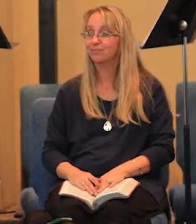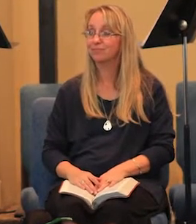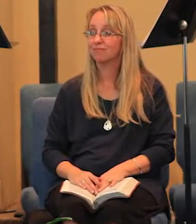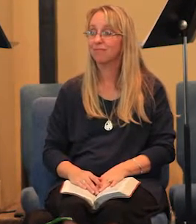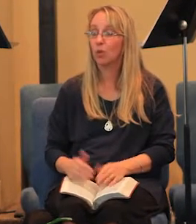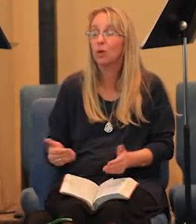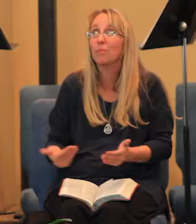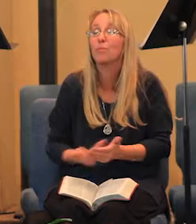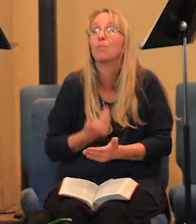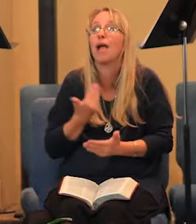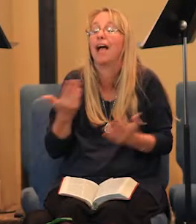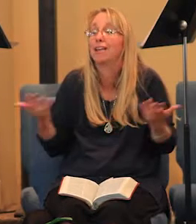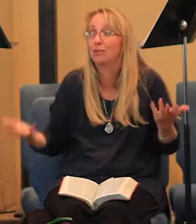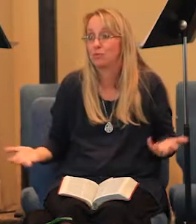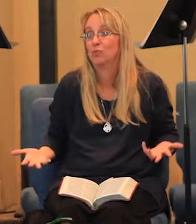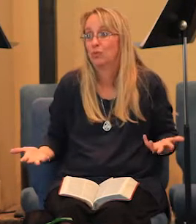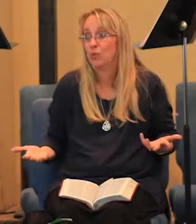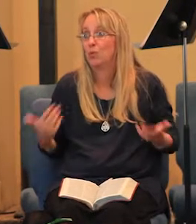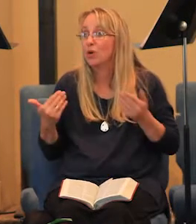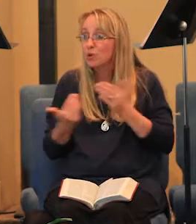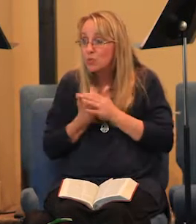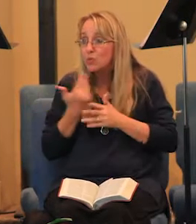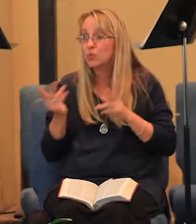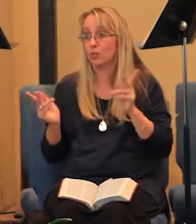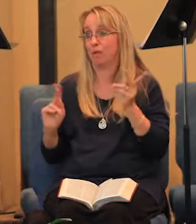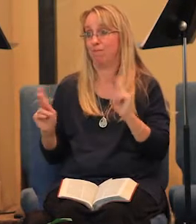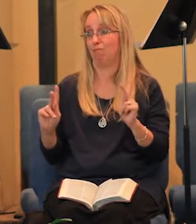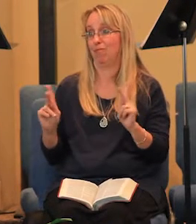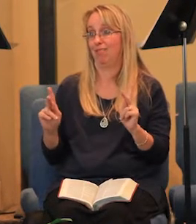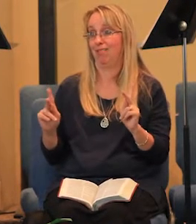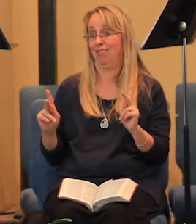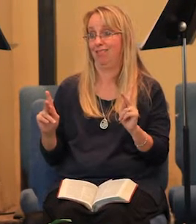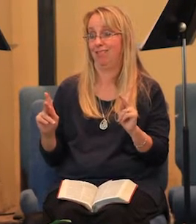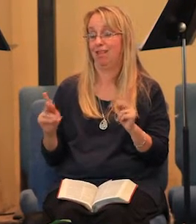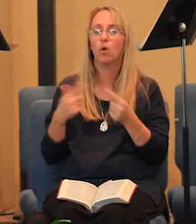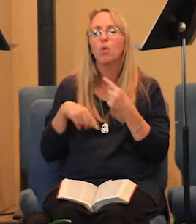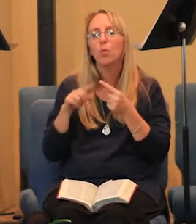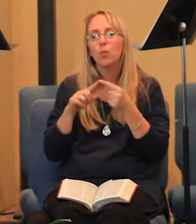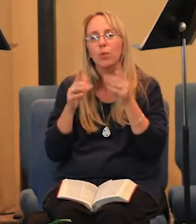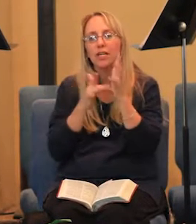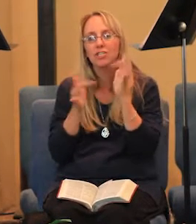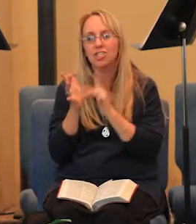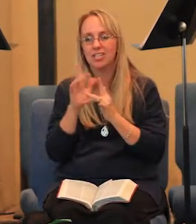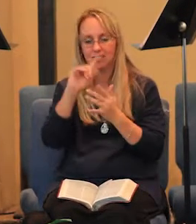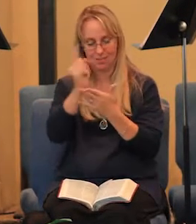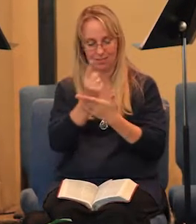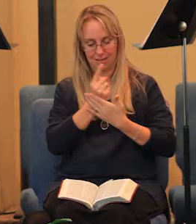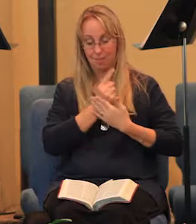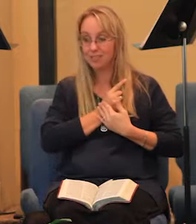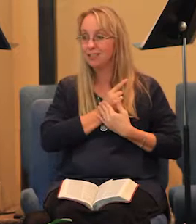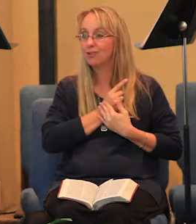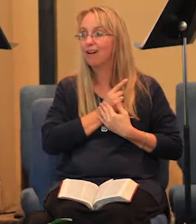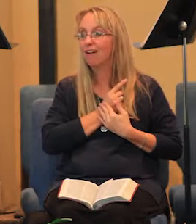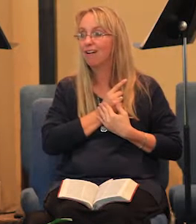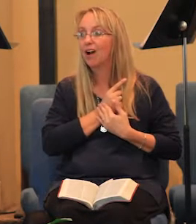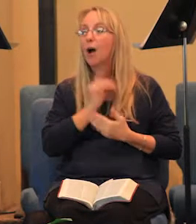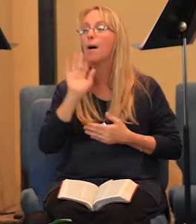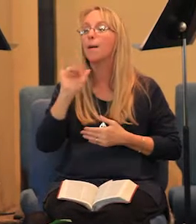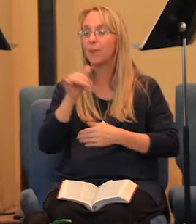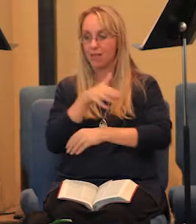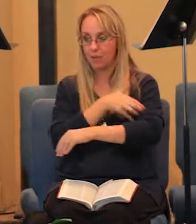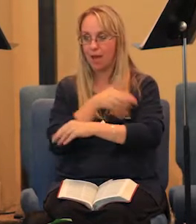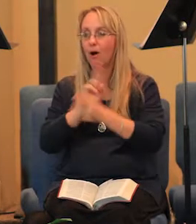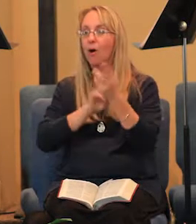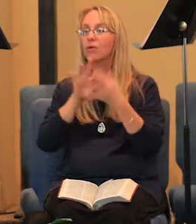We're brand new. Paul says we're new creations. When Jesus comes into your heart by the power of the